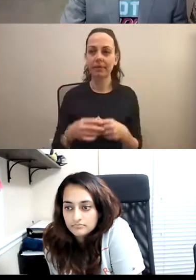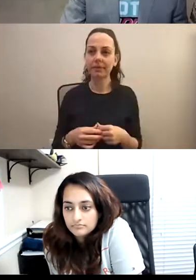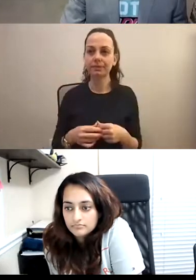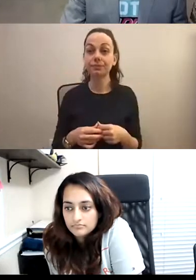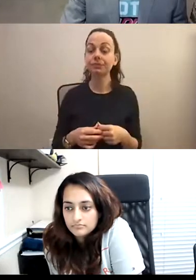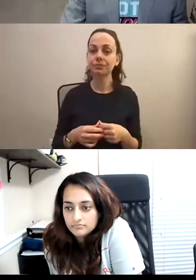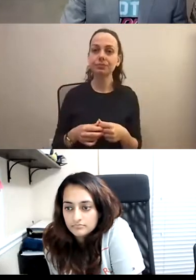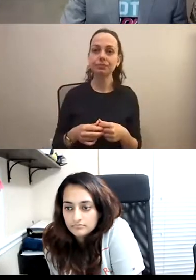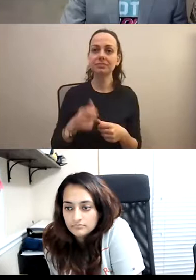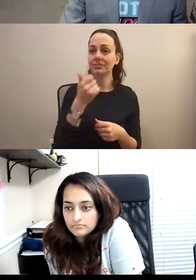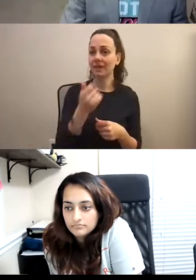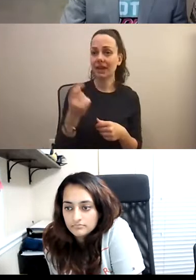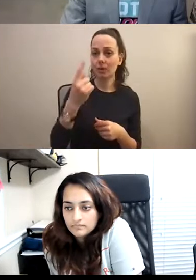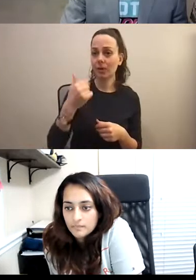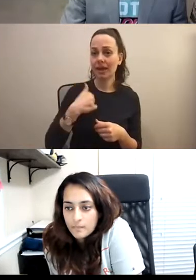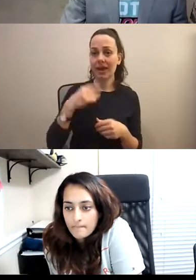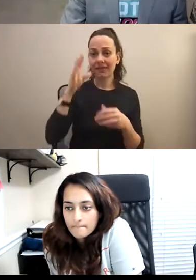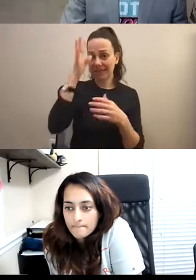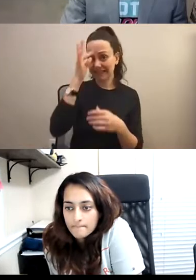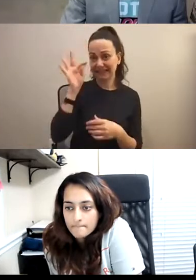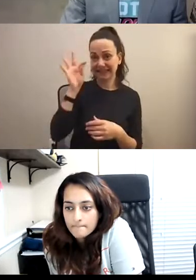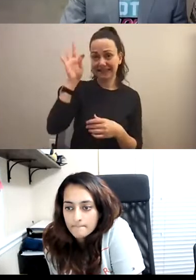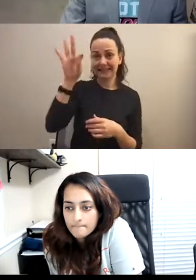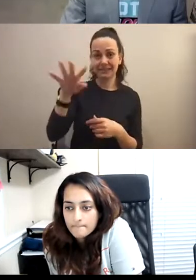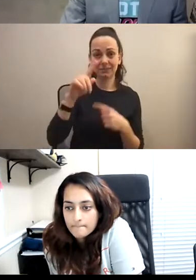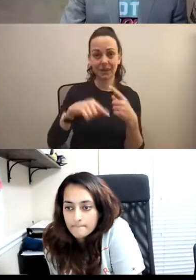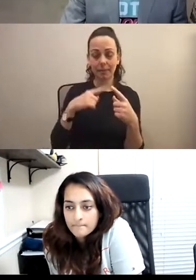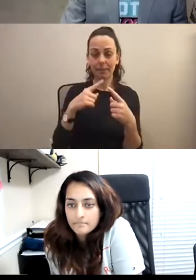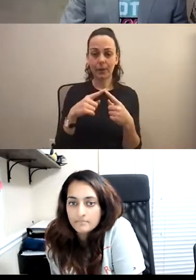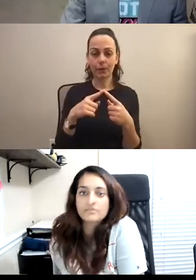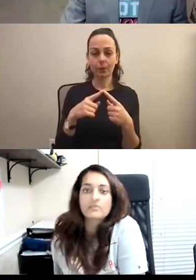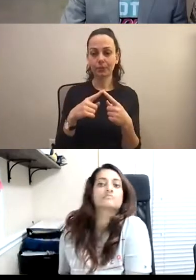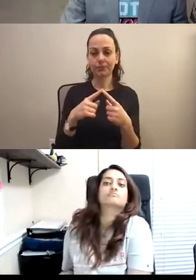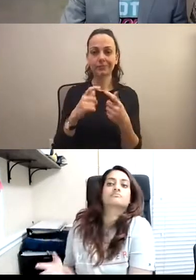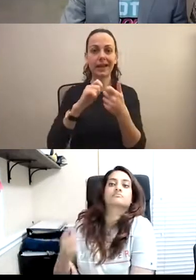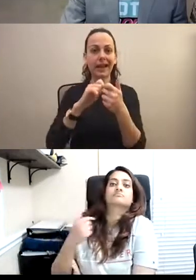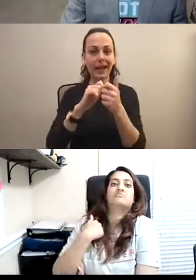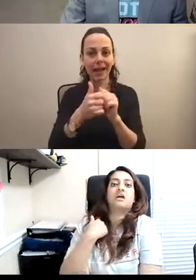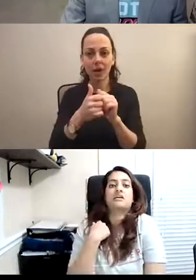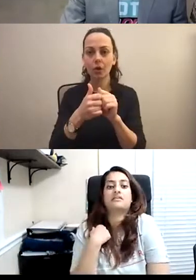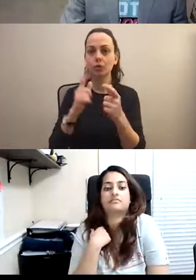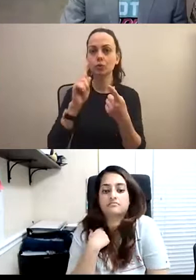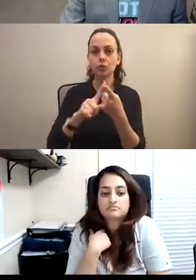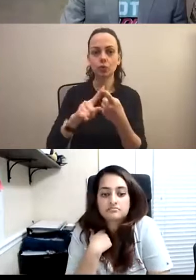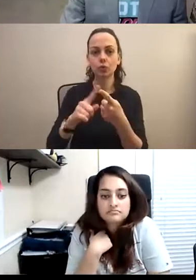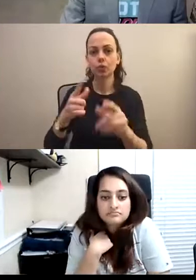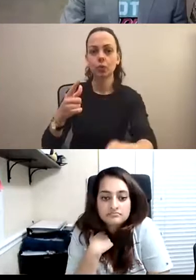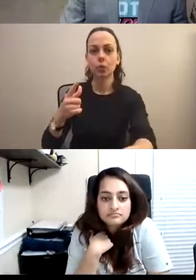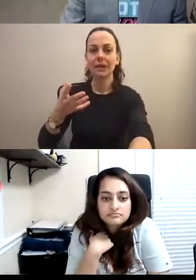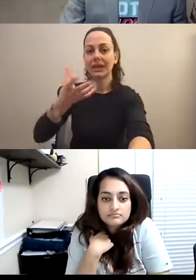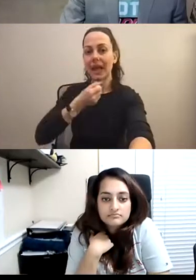Does anyone have any tips on how to gain self-confidence